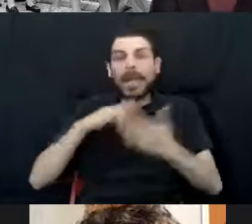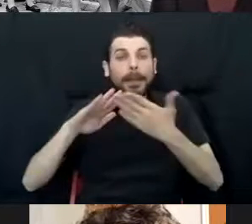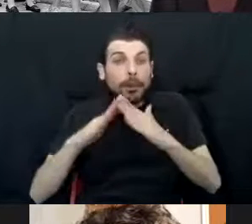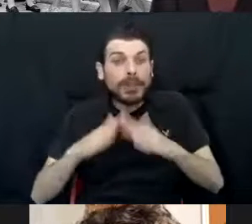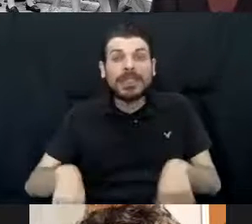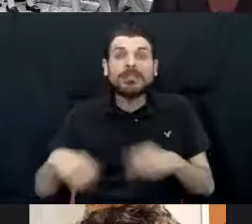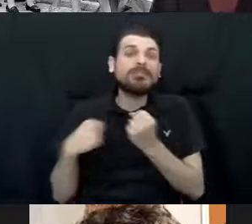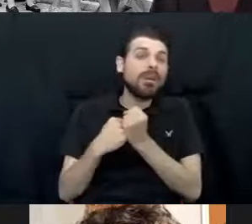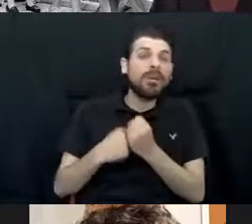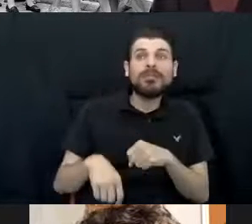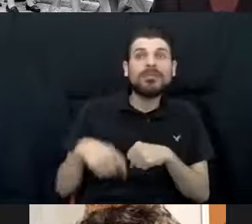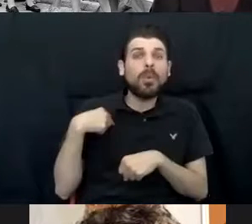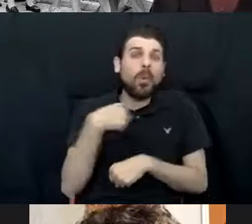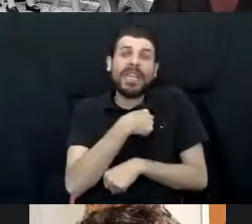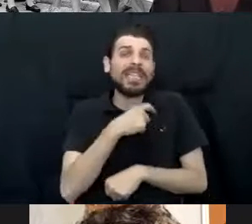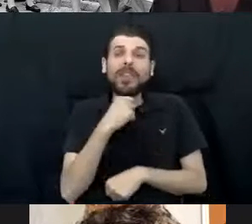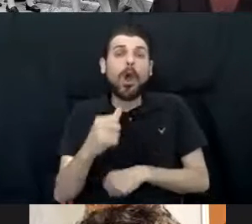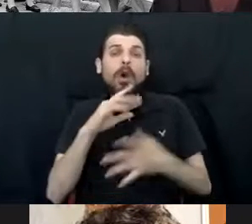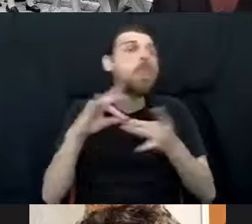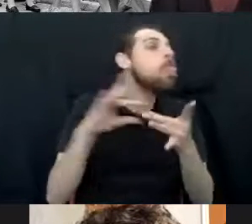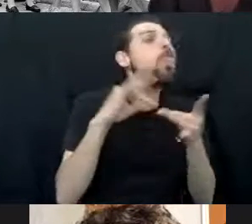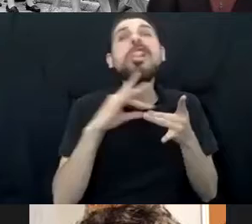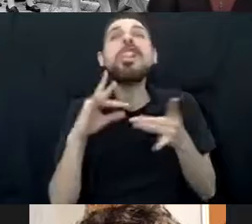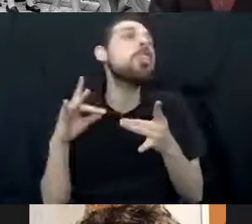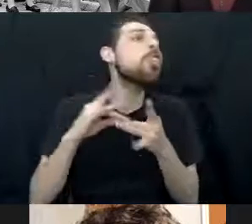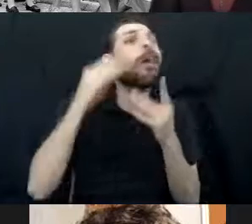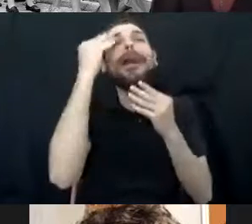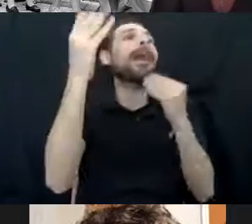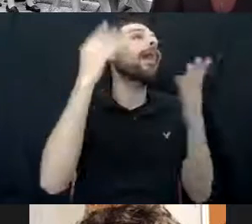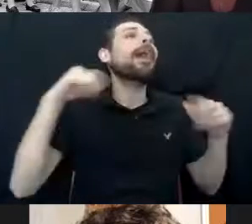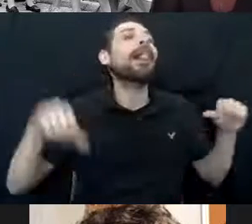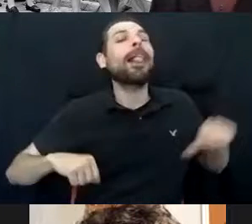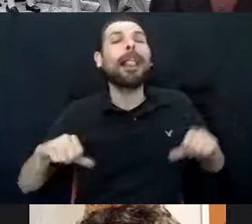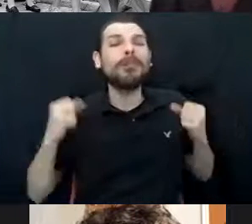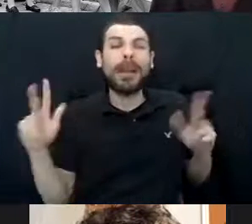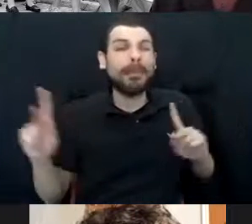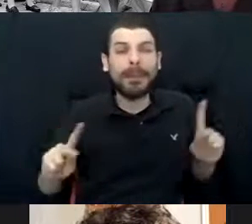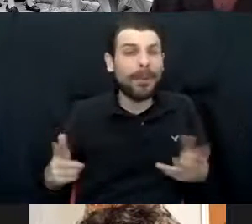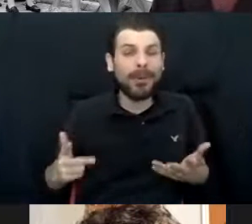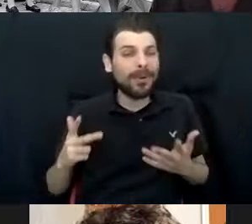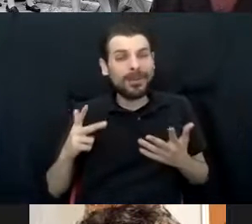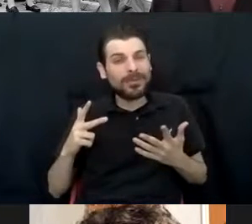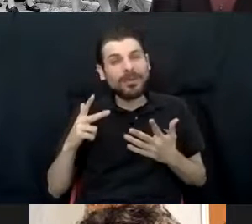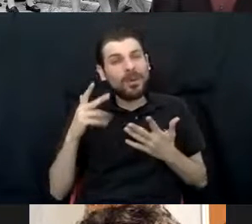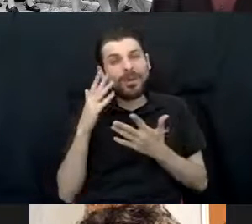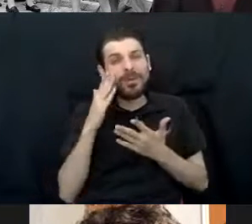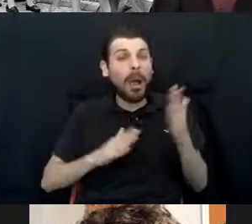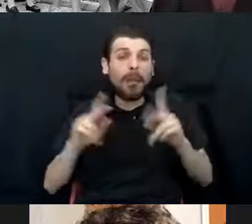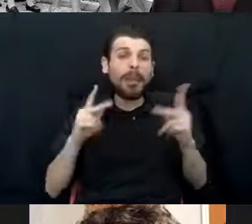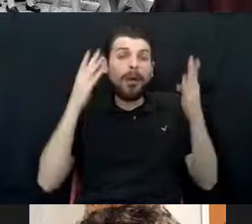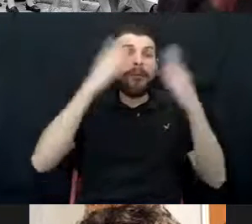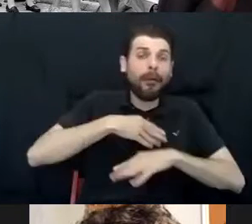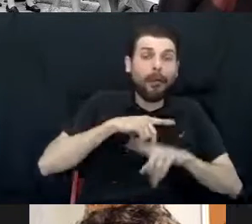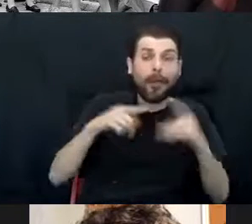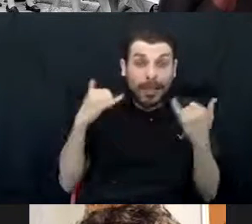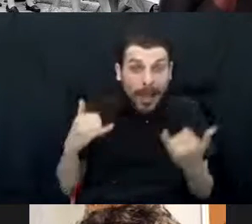don't seem to matter to a lot of people. And the fact that the arts community and the civil rights community is coming